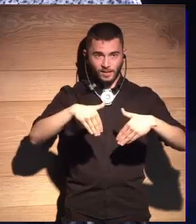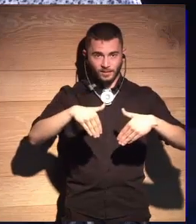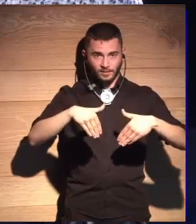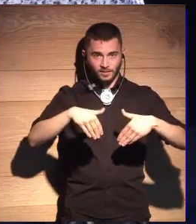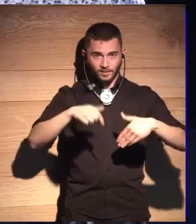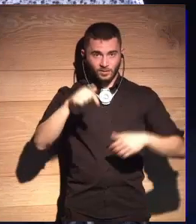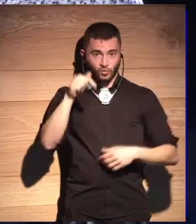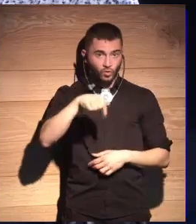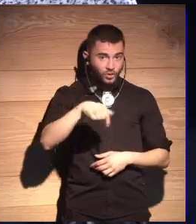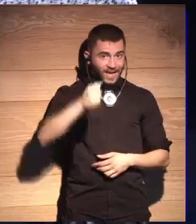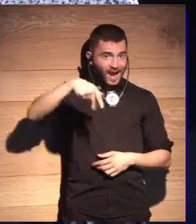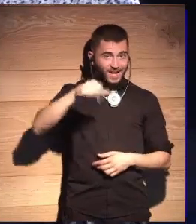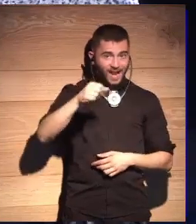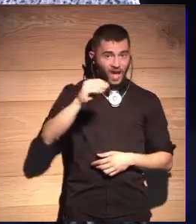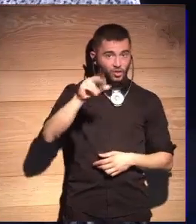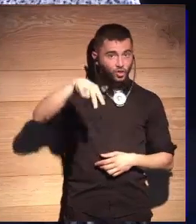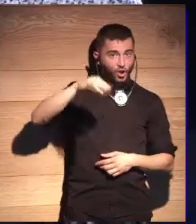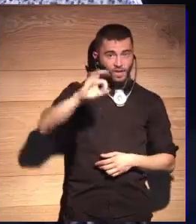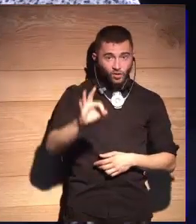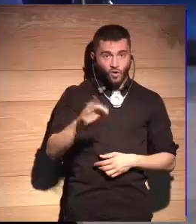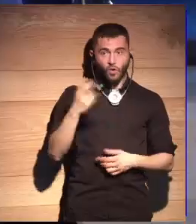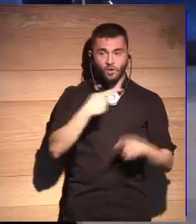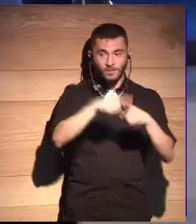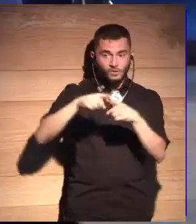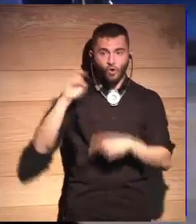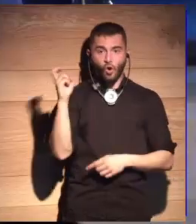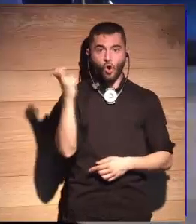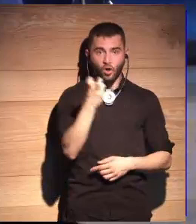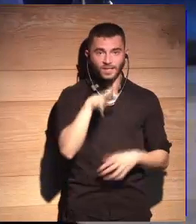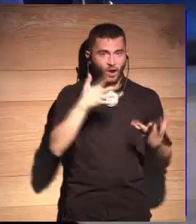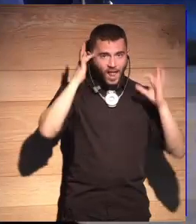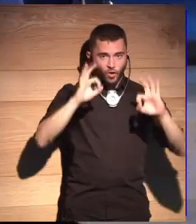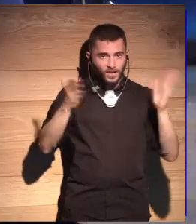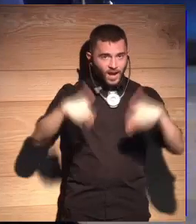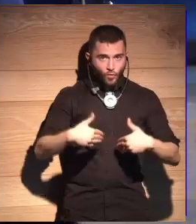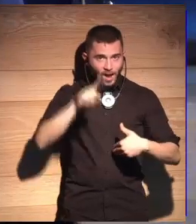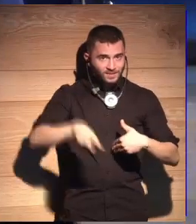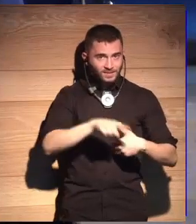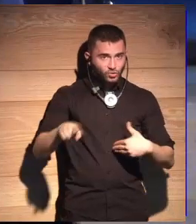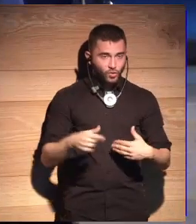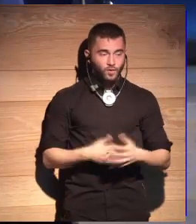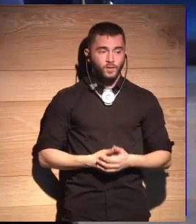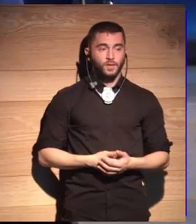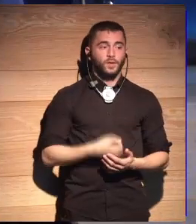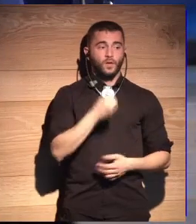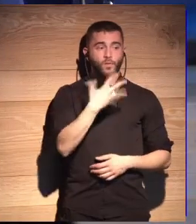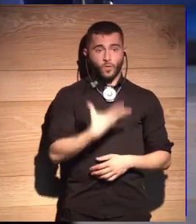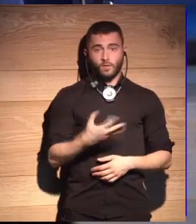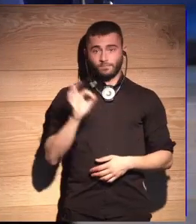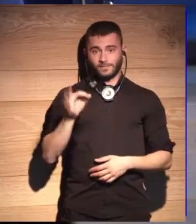program, is it an anachronic element, or is it something that makes no sense